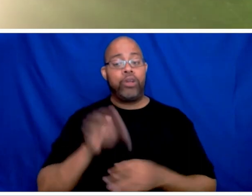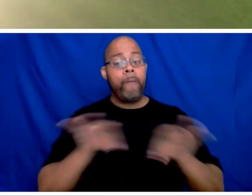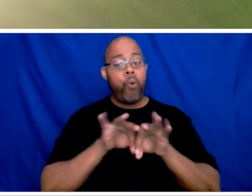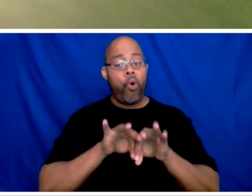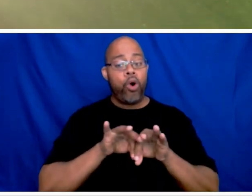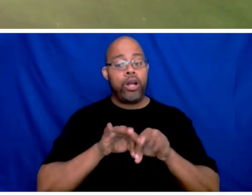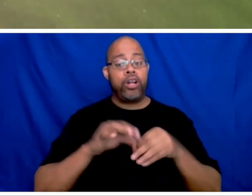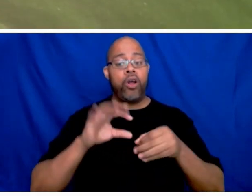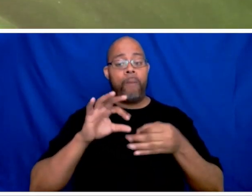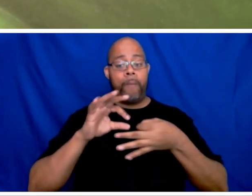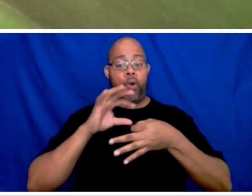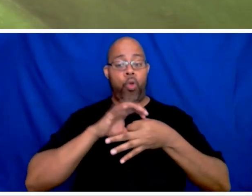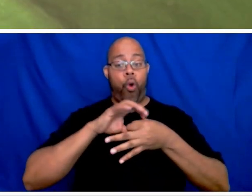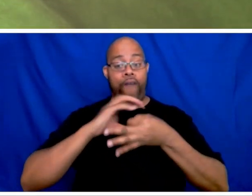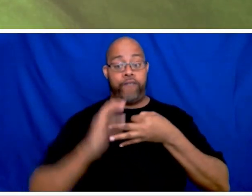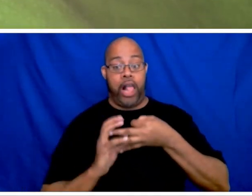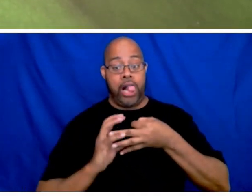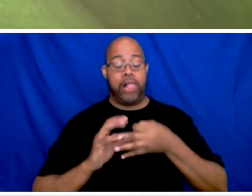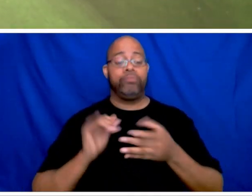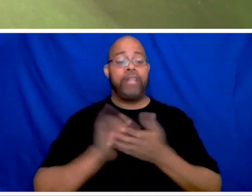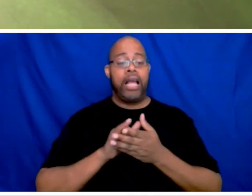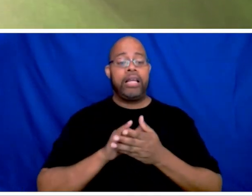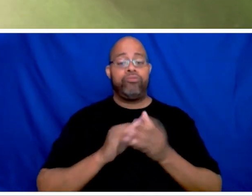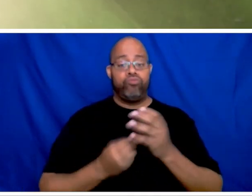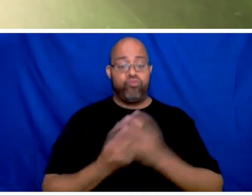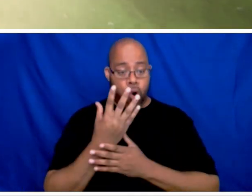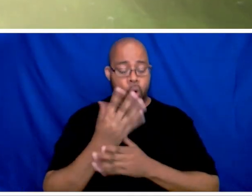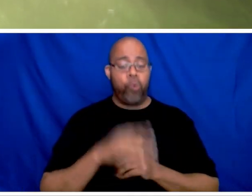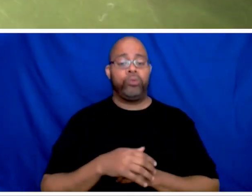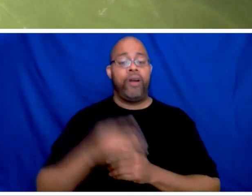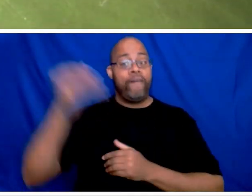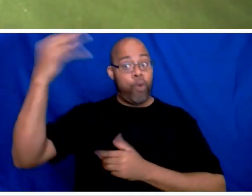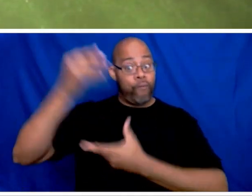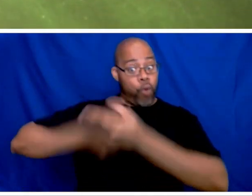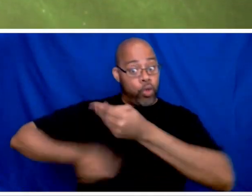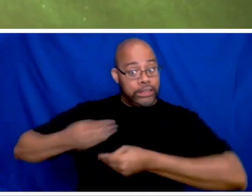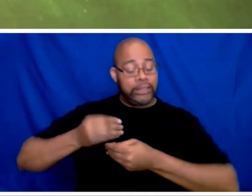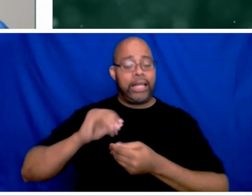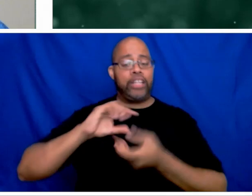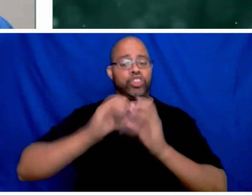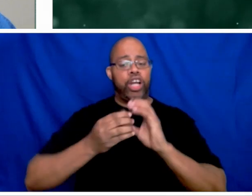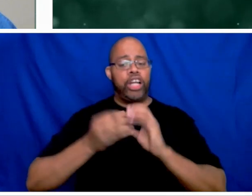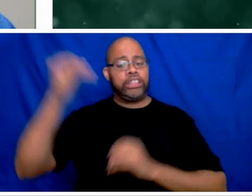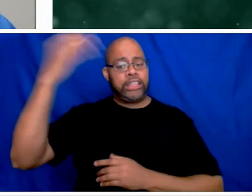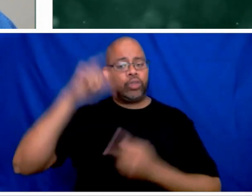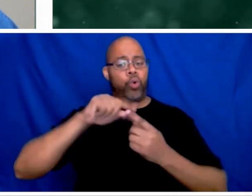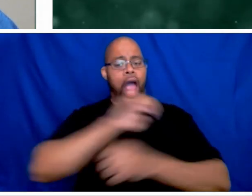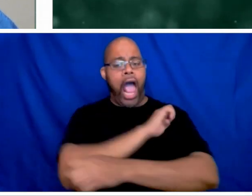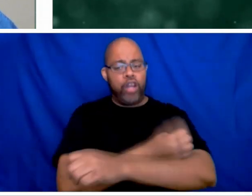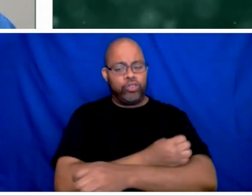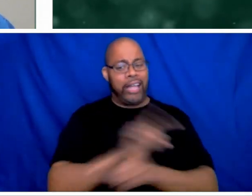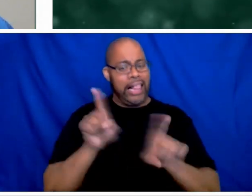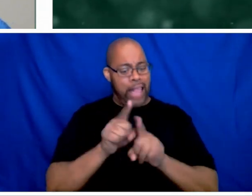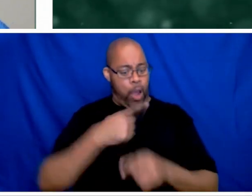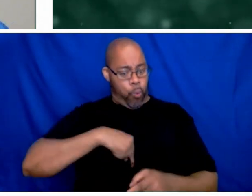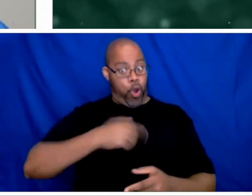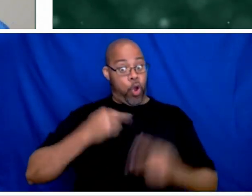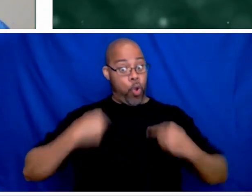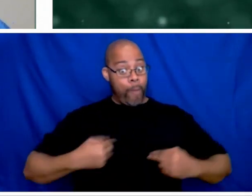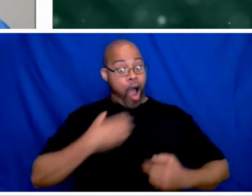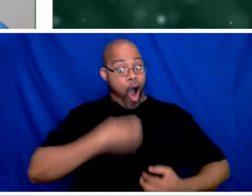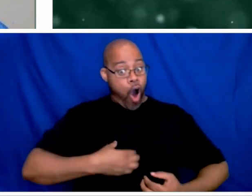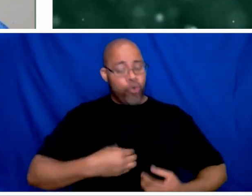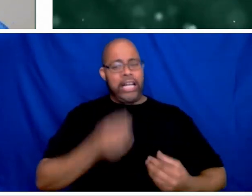allows plants to perform photosynthesis and convert sunlight into energy. Kind of like when we're hungry, we eat a sandwich and we get some more energy,